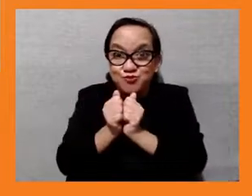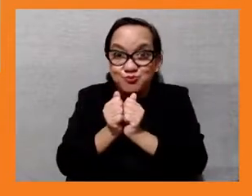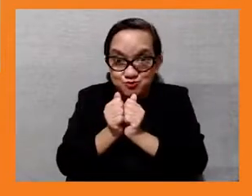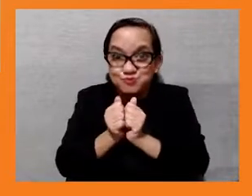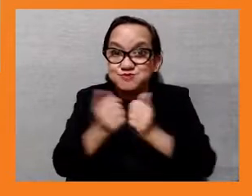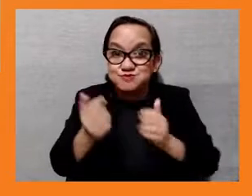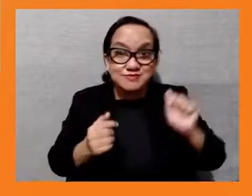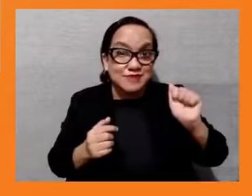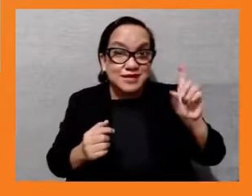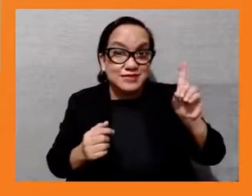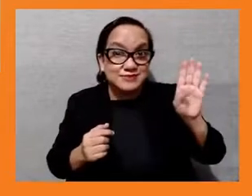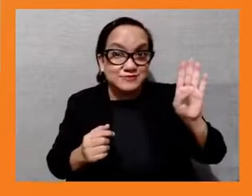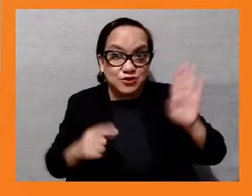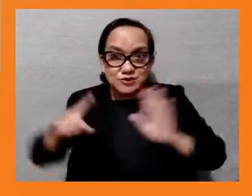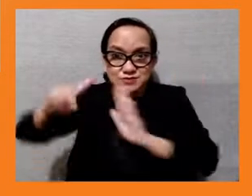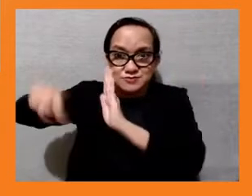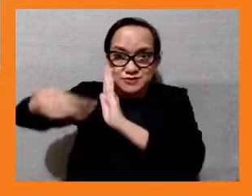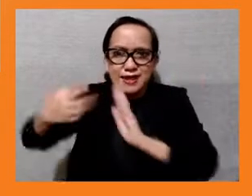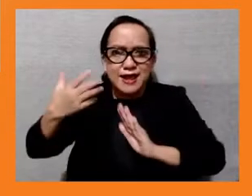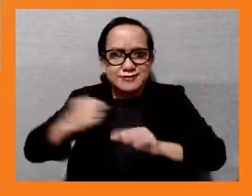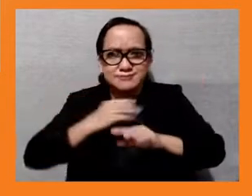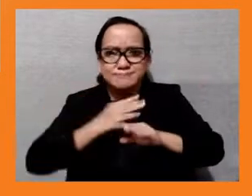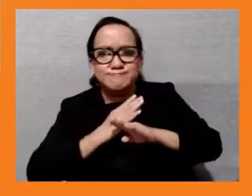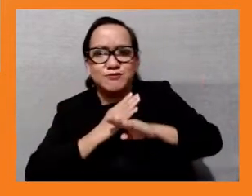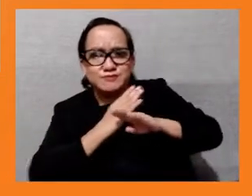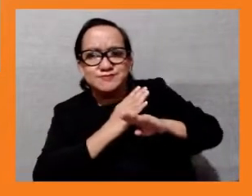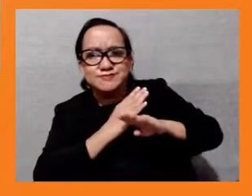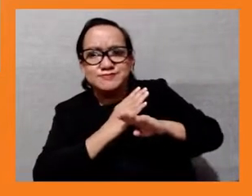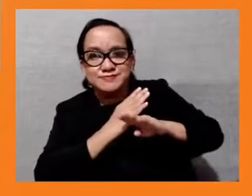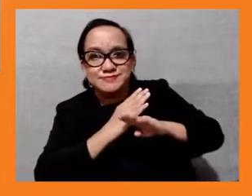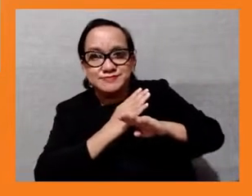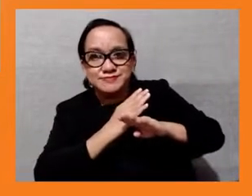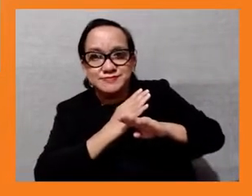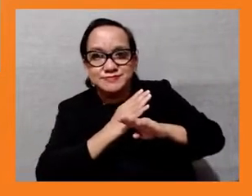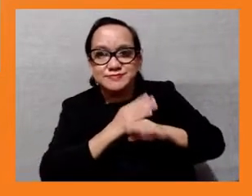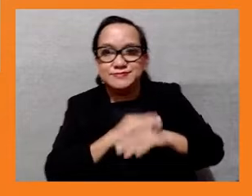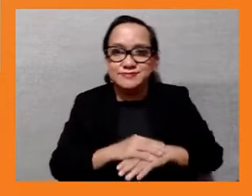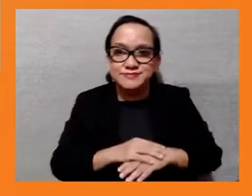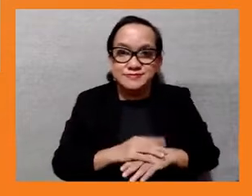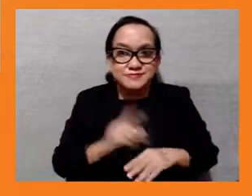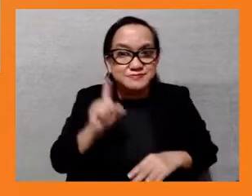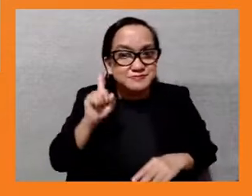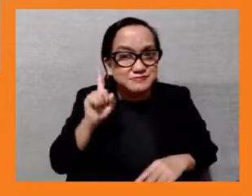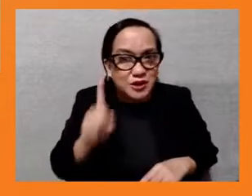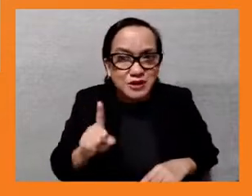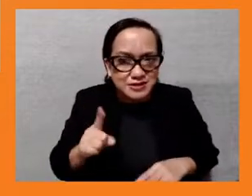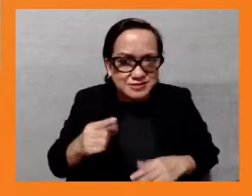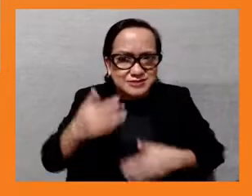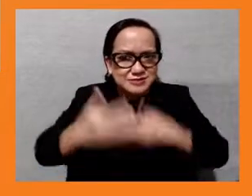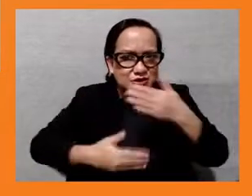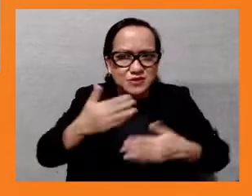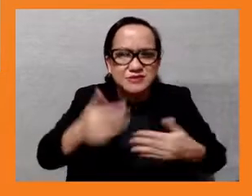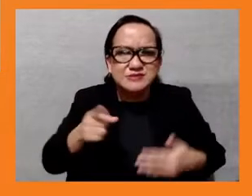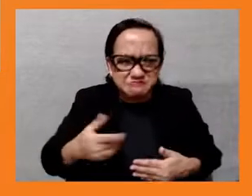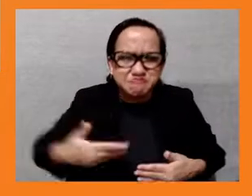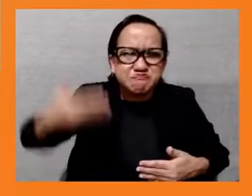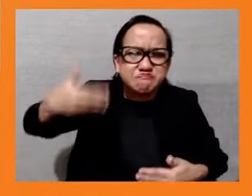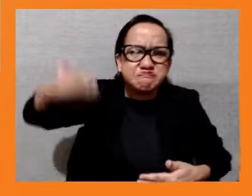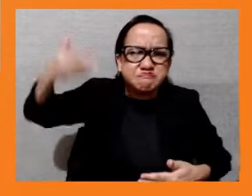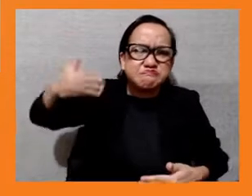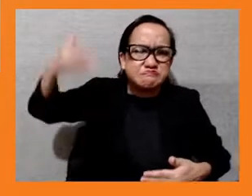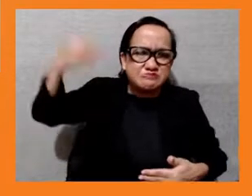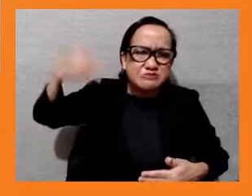Kiratpur-Manali-Nushok, a four-lane sub-project under the Accelerating Infrastructure Investment Facility Fund in India.